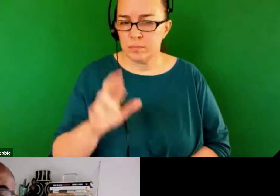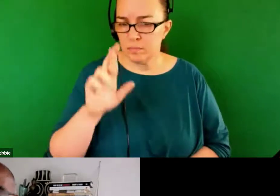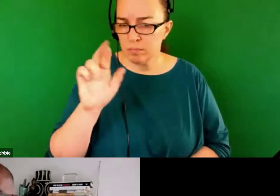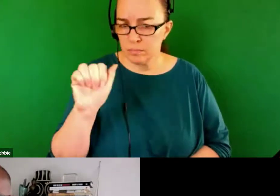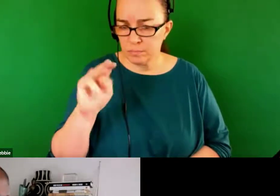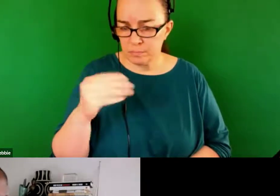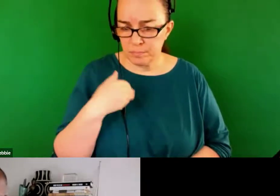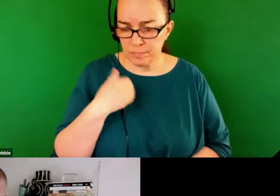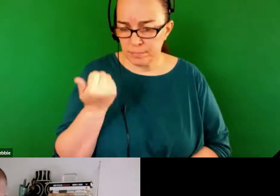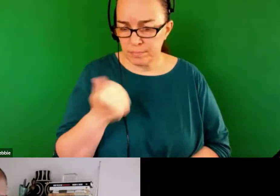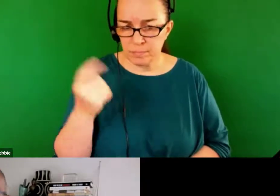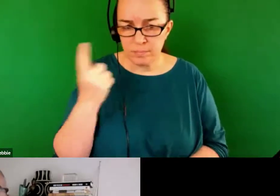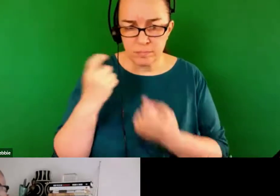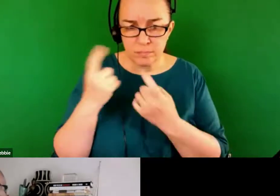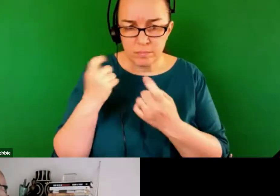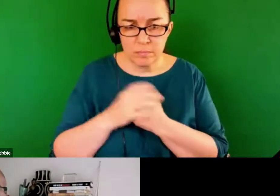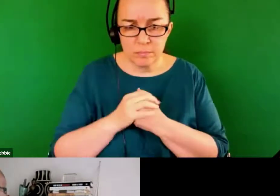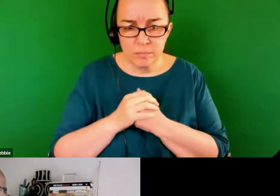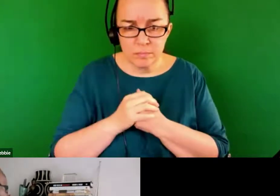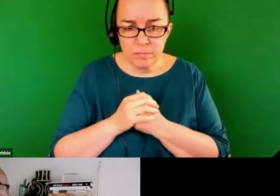questions?